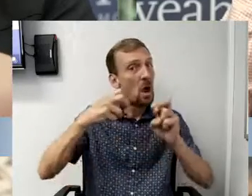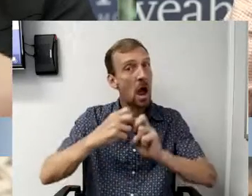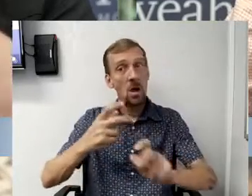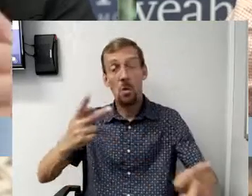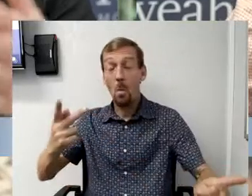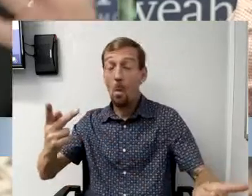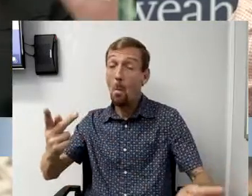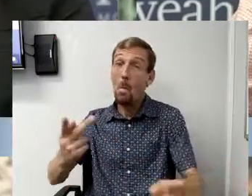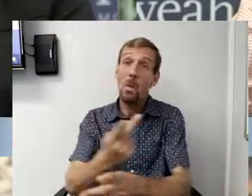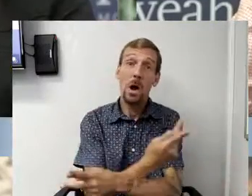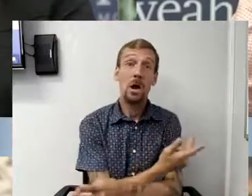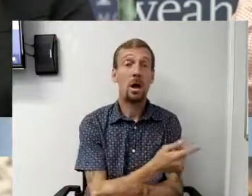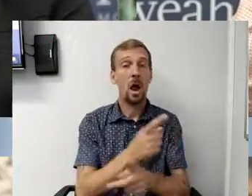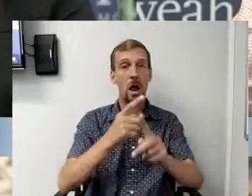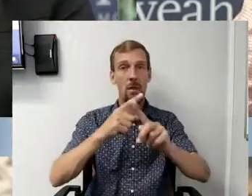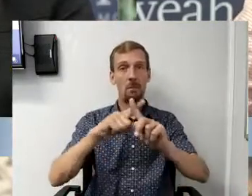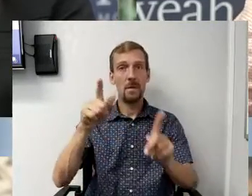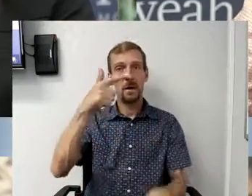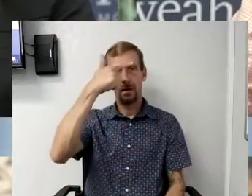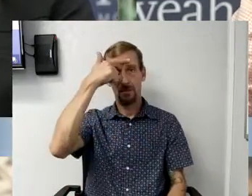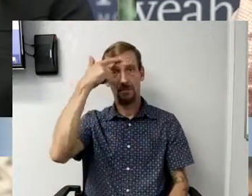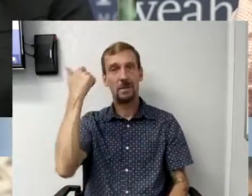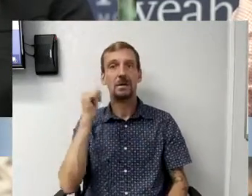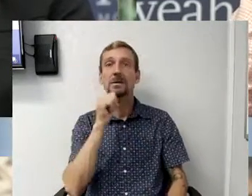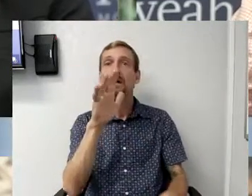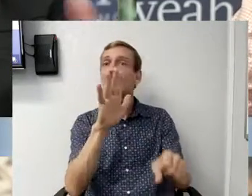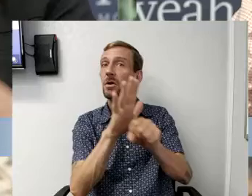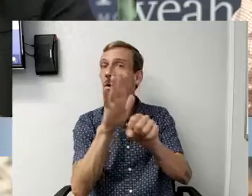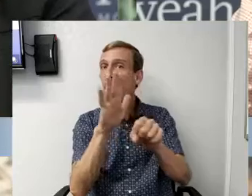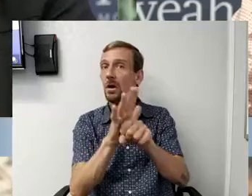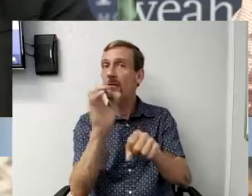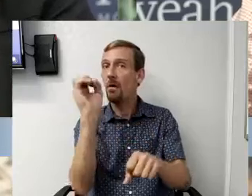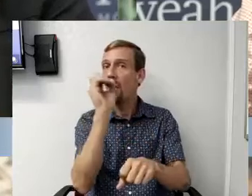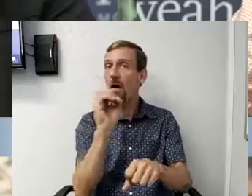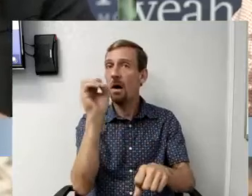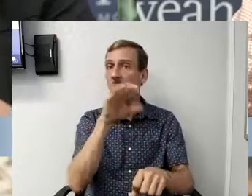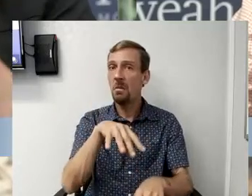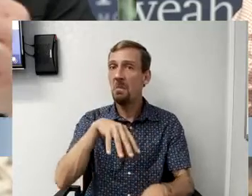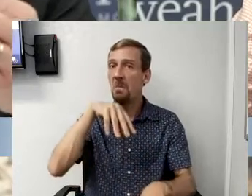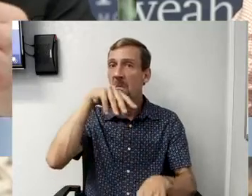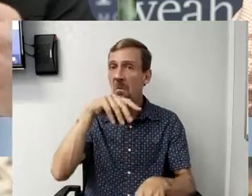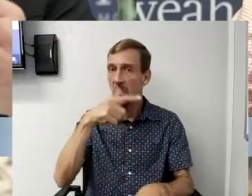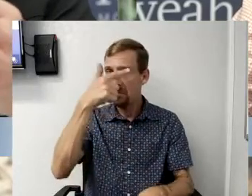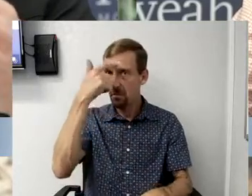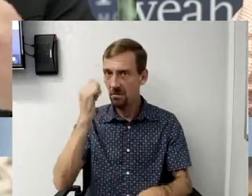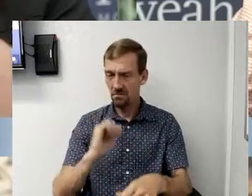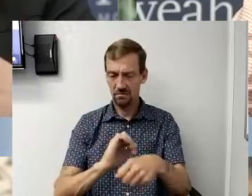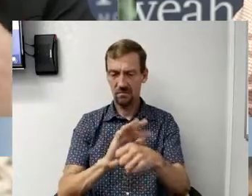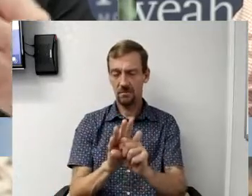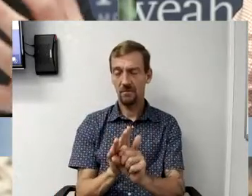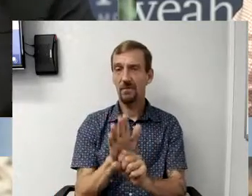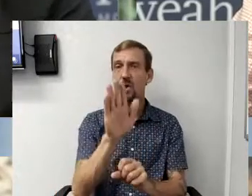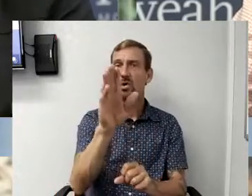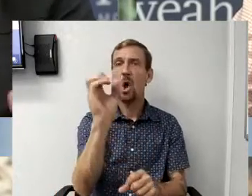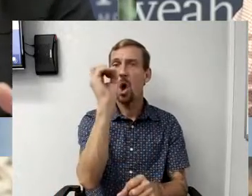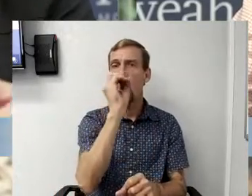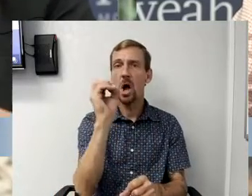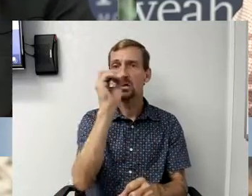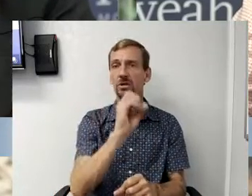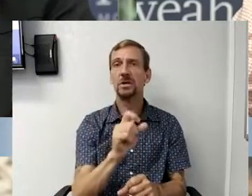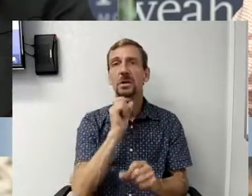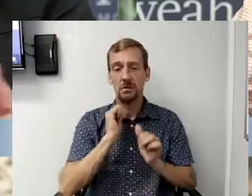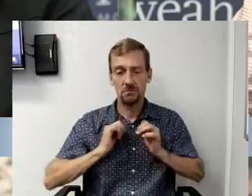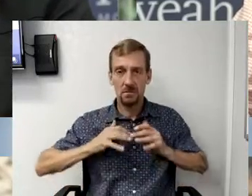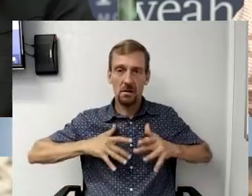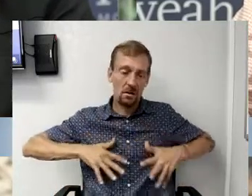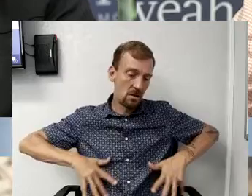then because of the lack of oxygenation that happens with COVID, you don't have the oxygen going to the organs. So